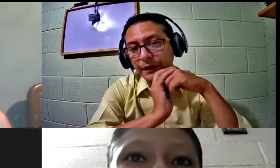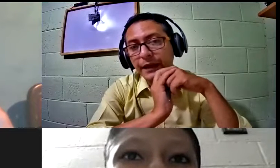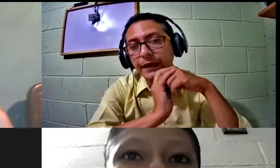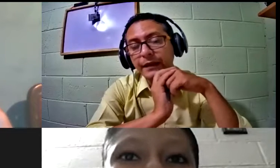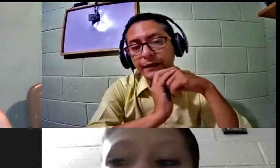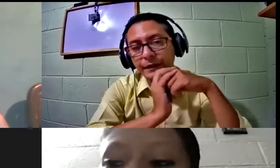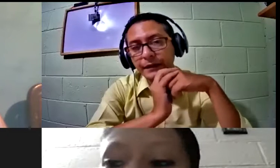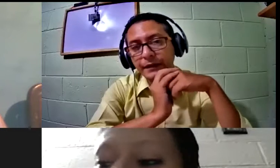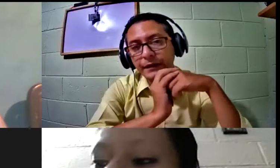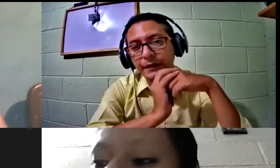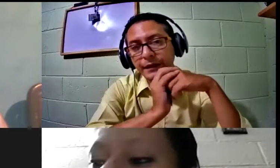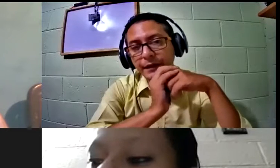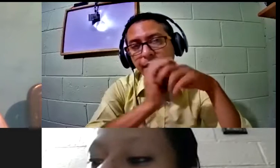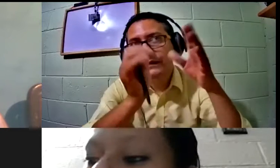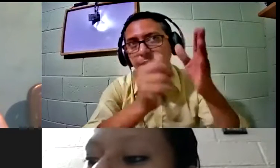Deliver.